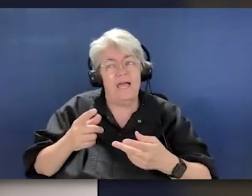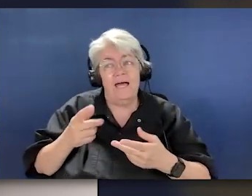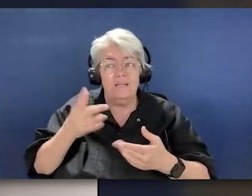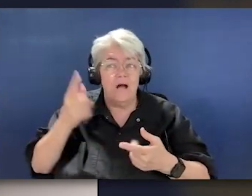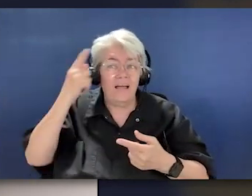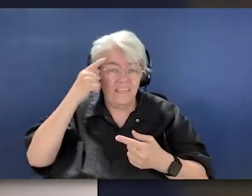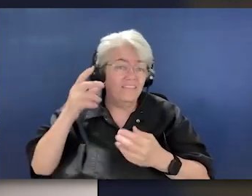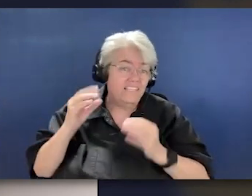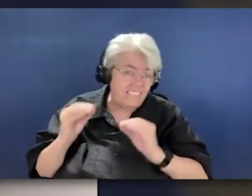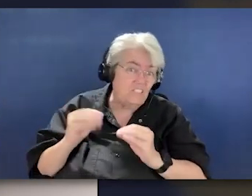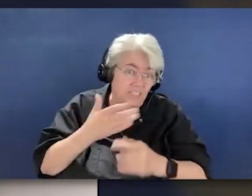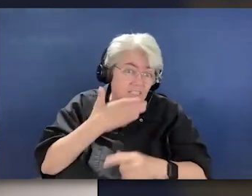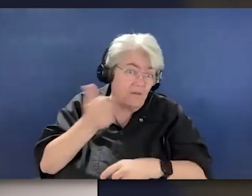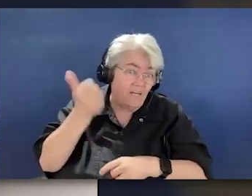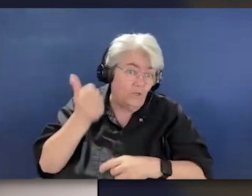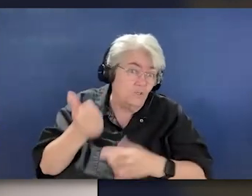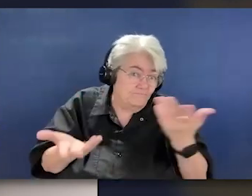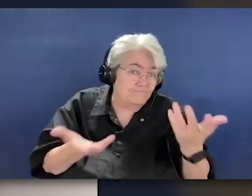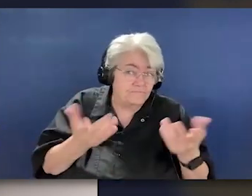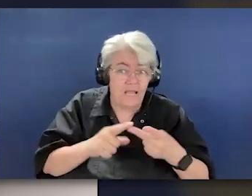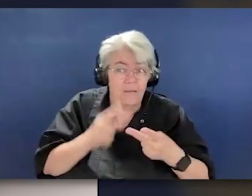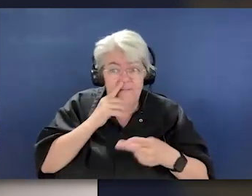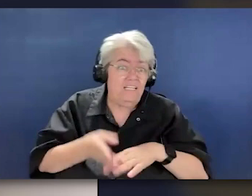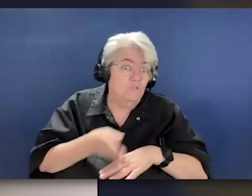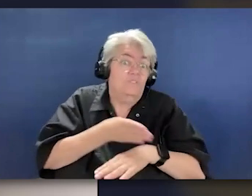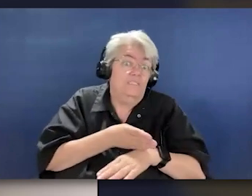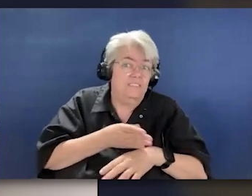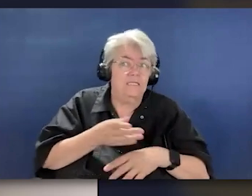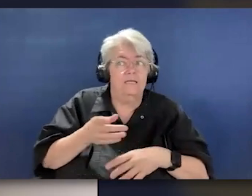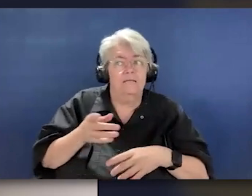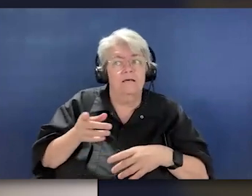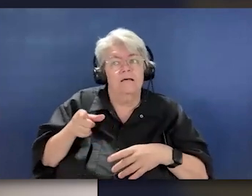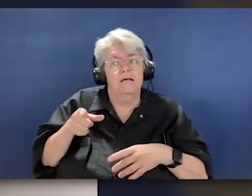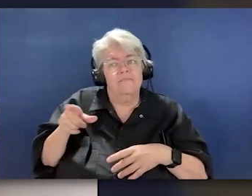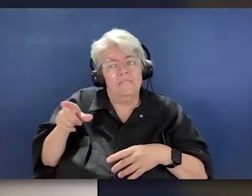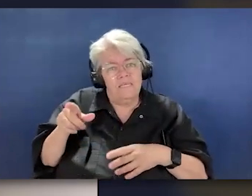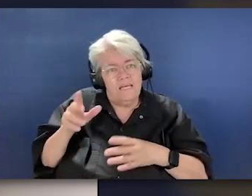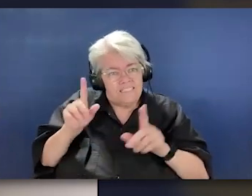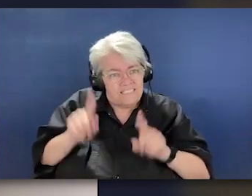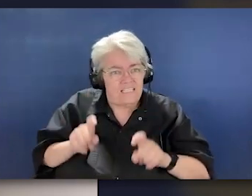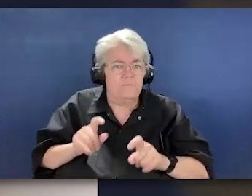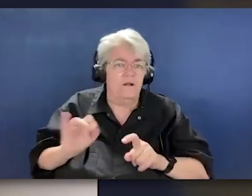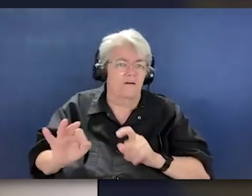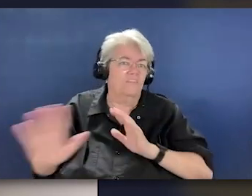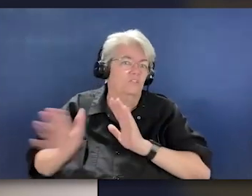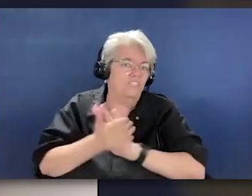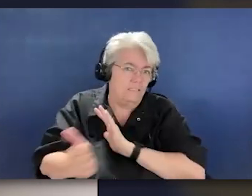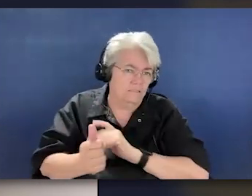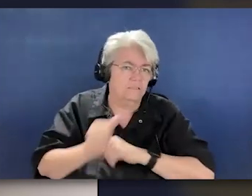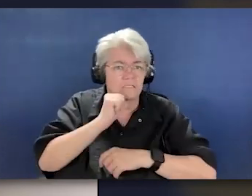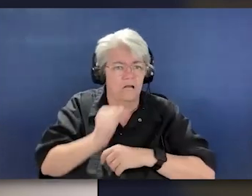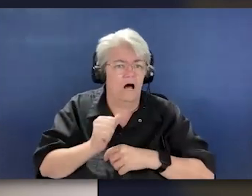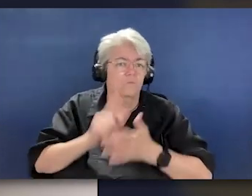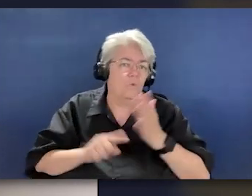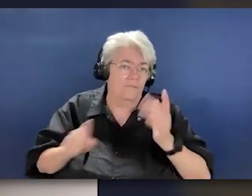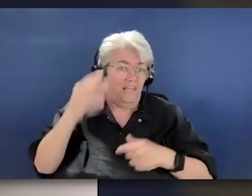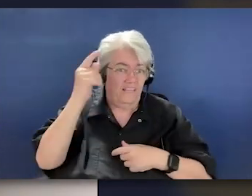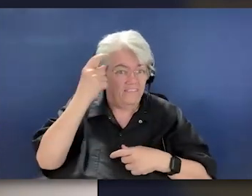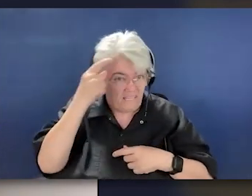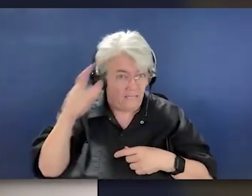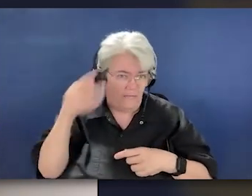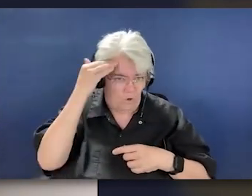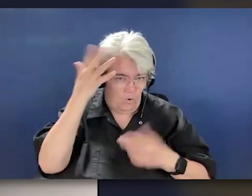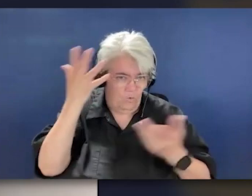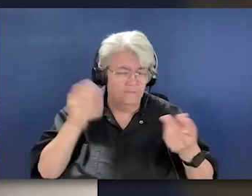good also, increasing formative assessment and so on. And I think it's disrupting